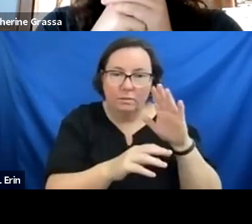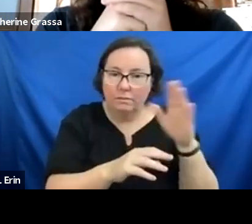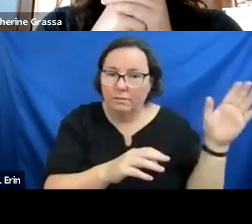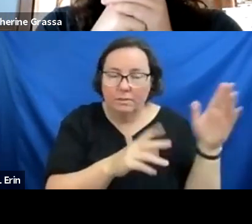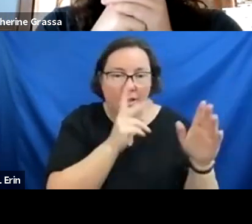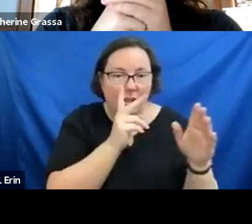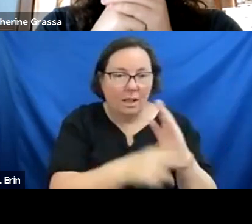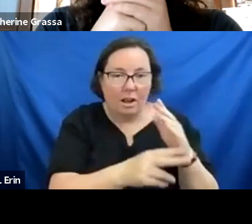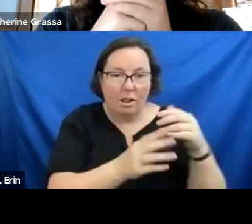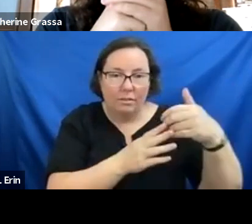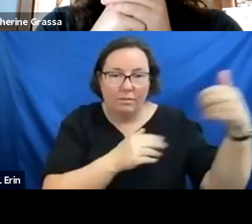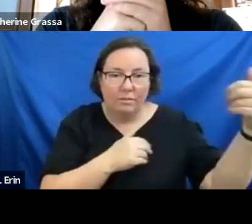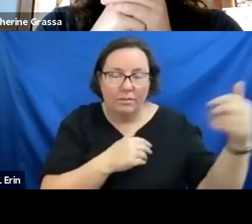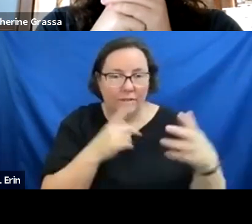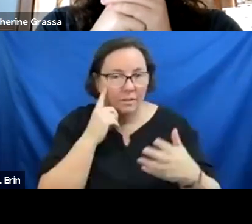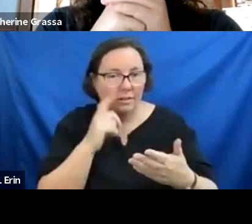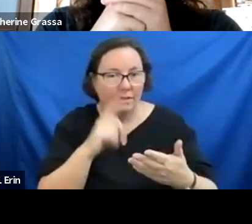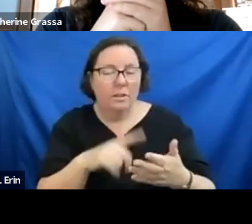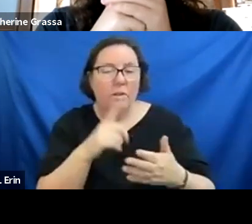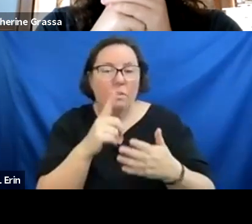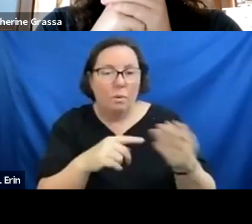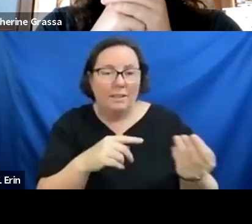say, this is what the data is telling us,